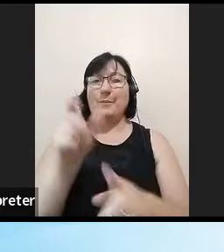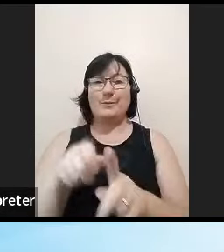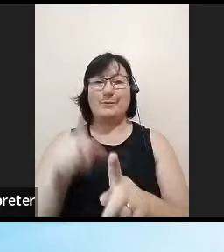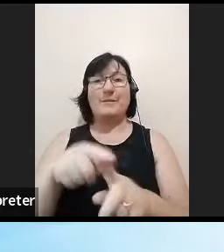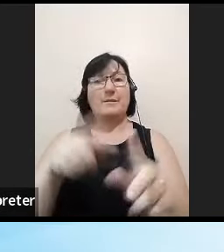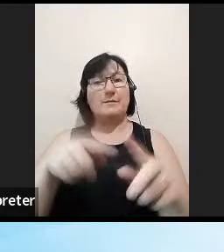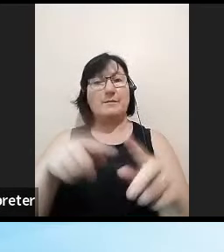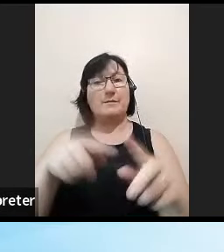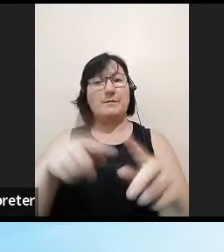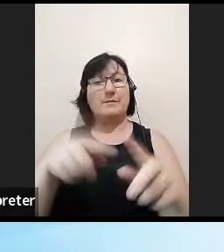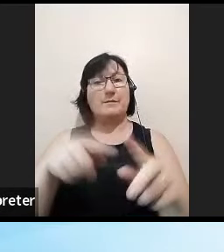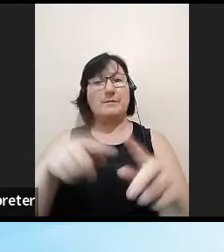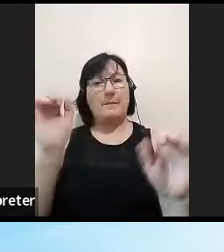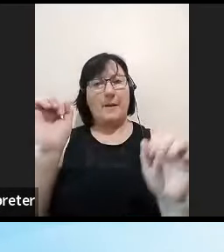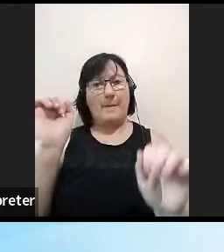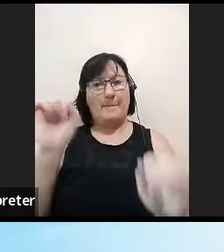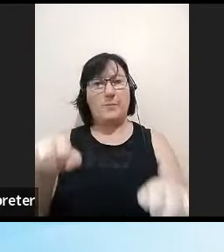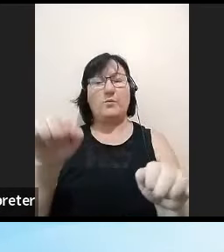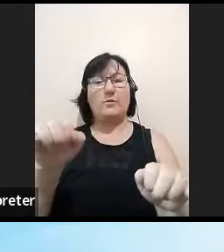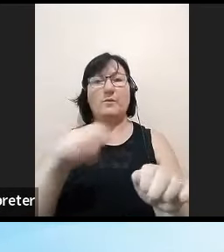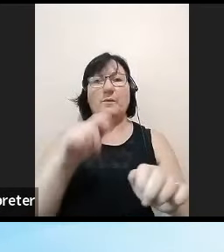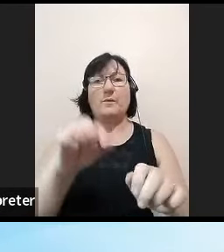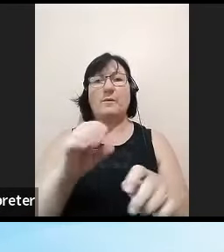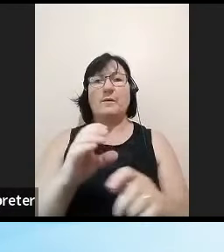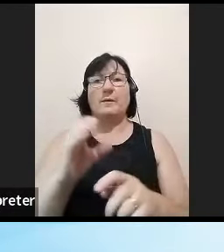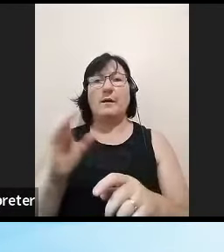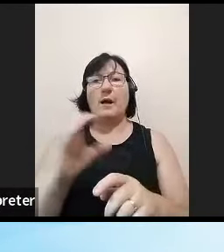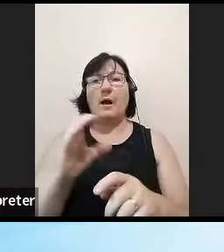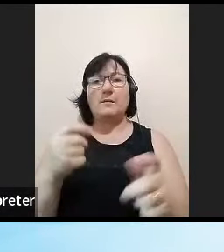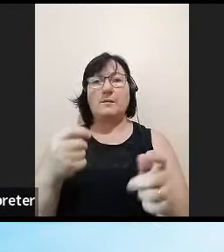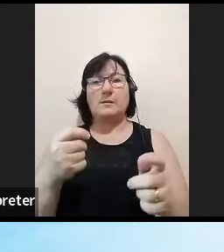excise to become a